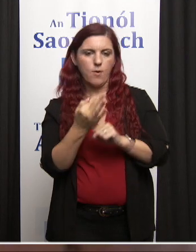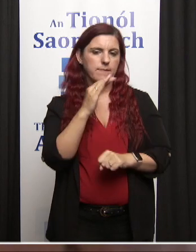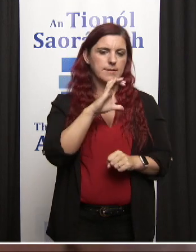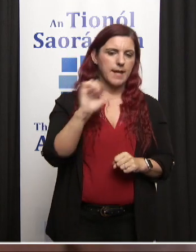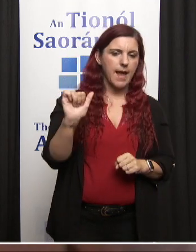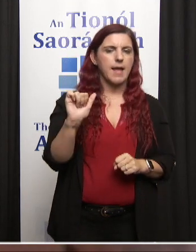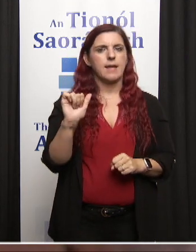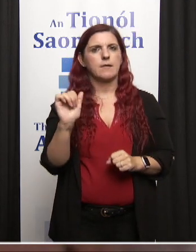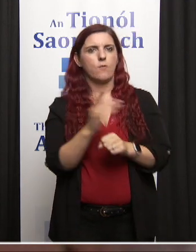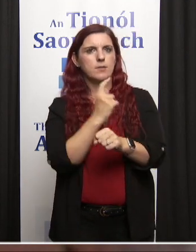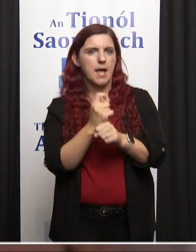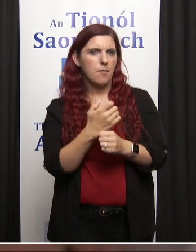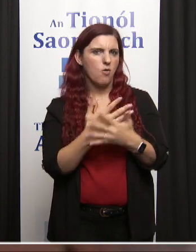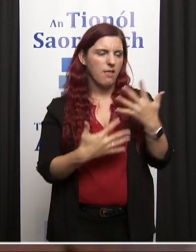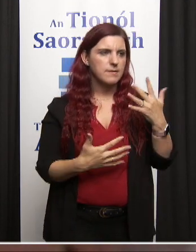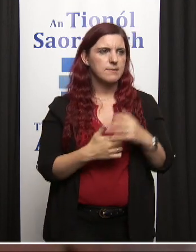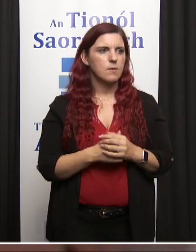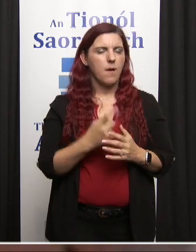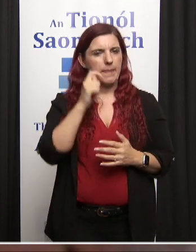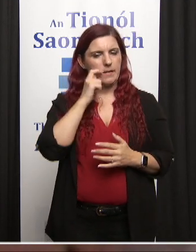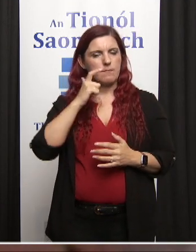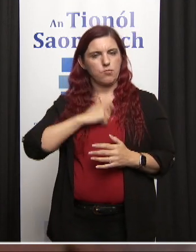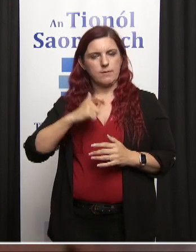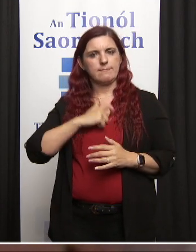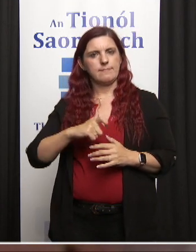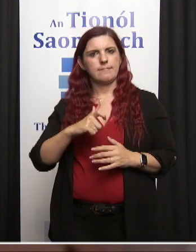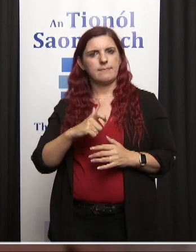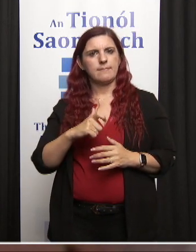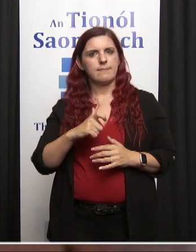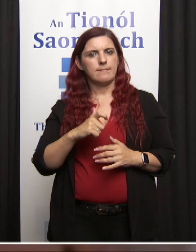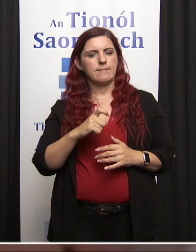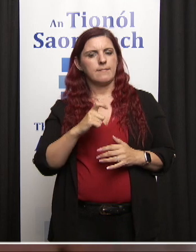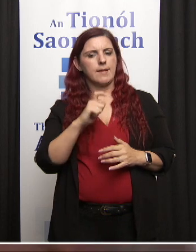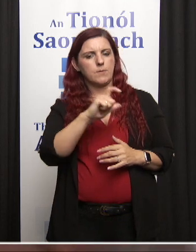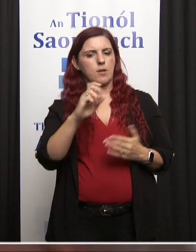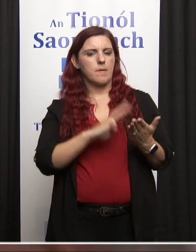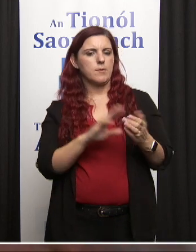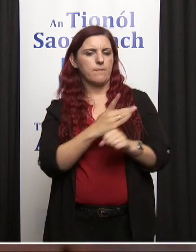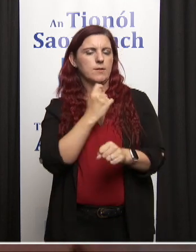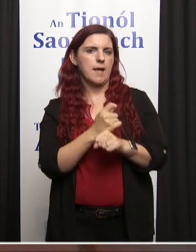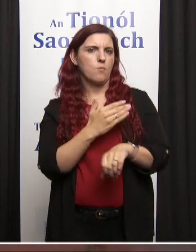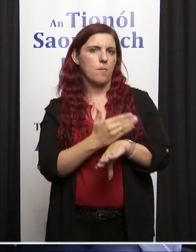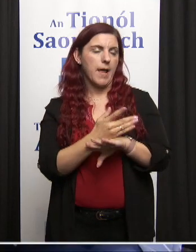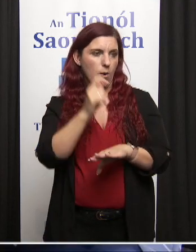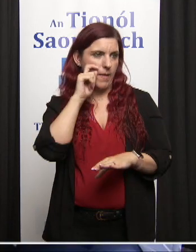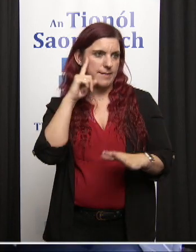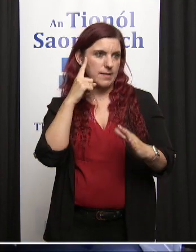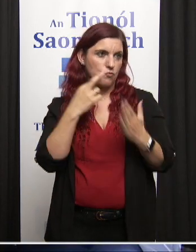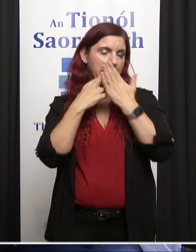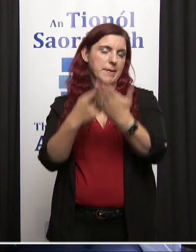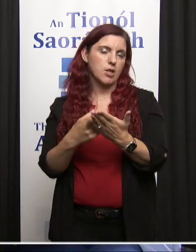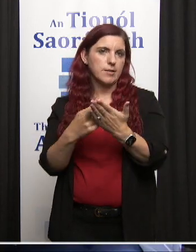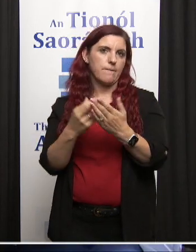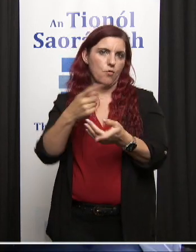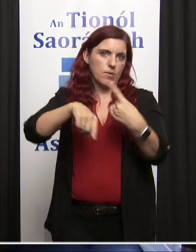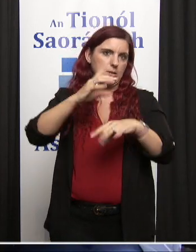that's full-time, or is it all councillors? Personally, I think that councillor is a full-time role, but that's a decision for the assembly, or a recommendation for the assembly, and a